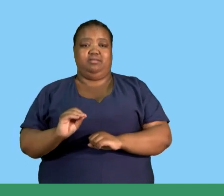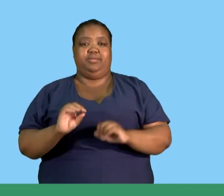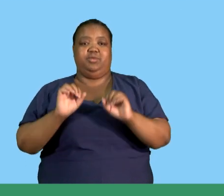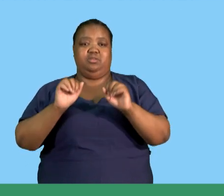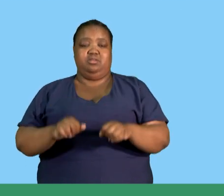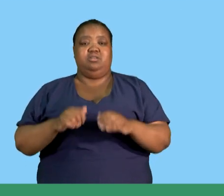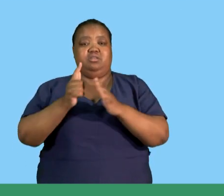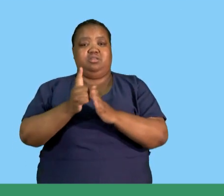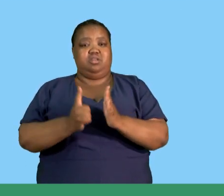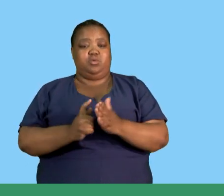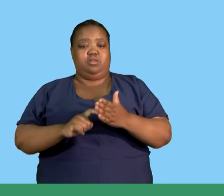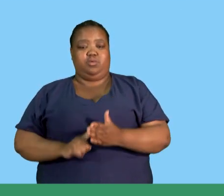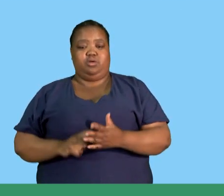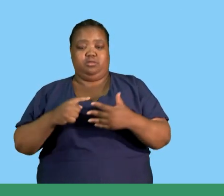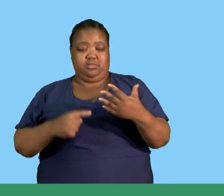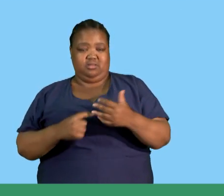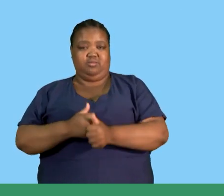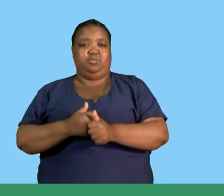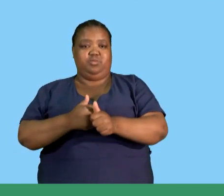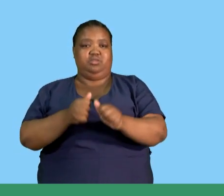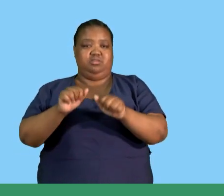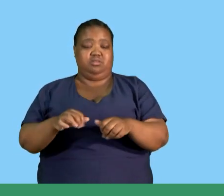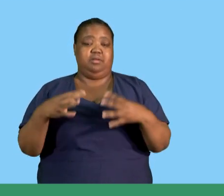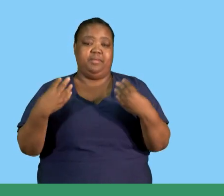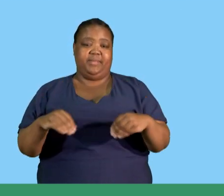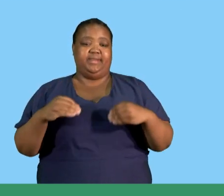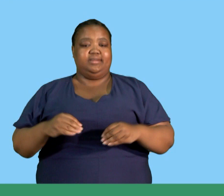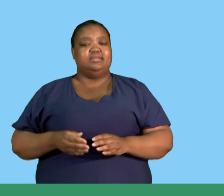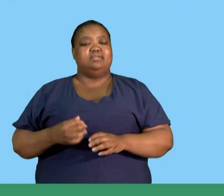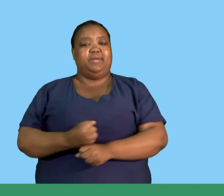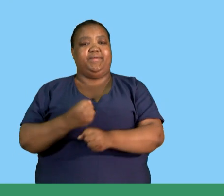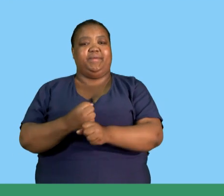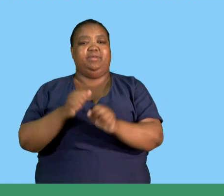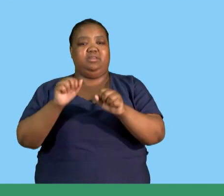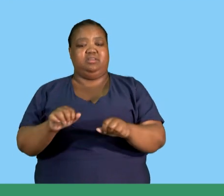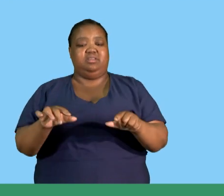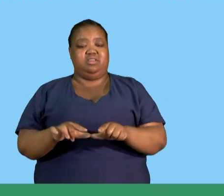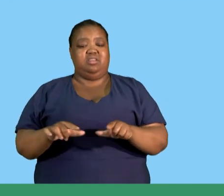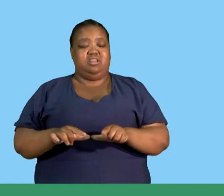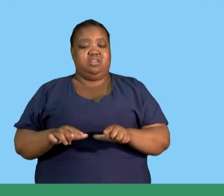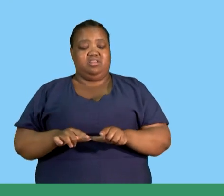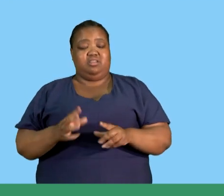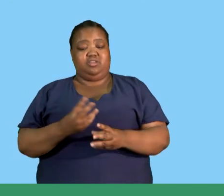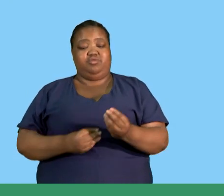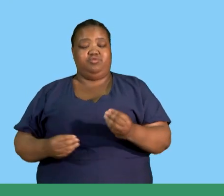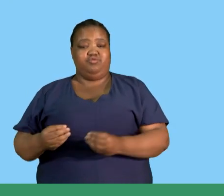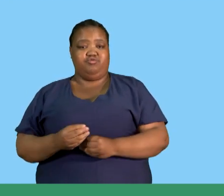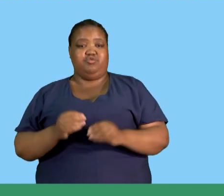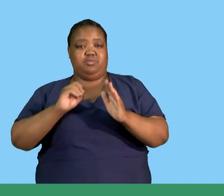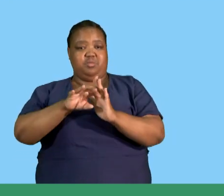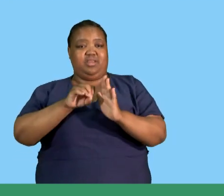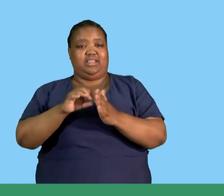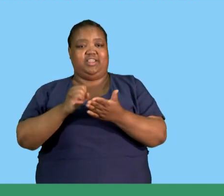Comply with the legal requirements for operating businesses, for example, the license or trademark registration